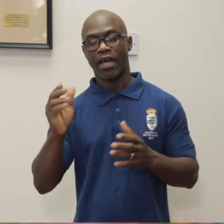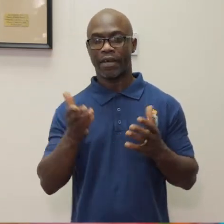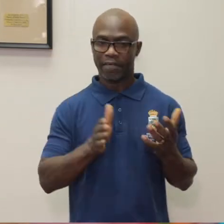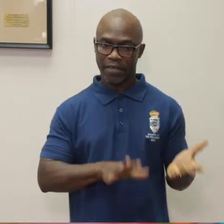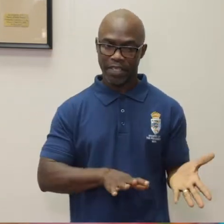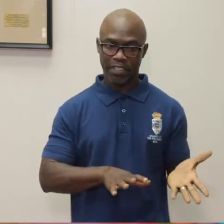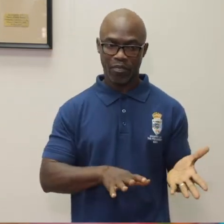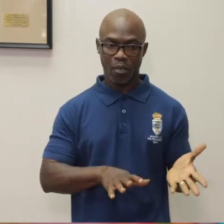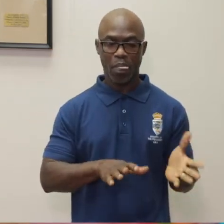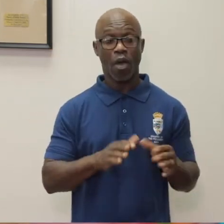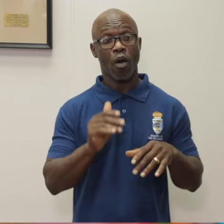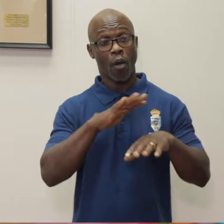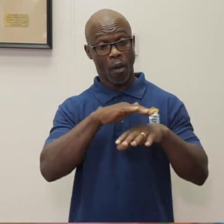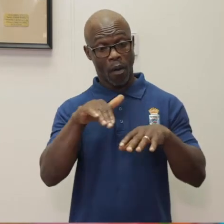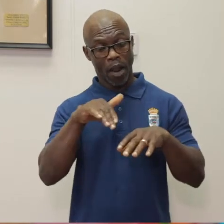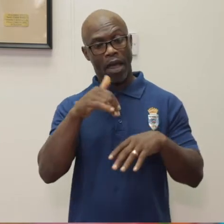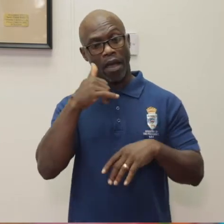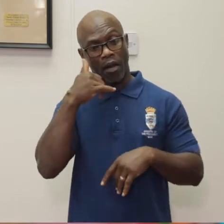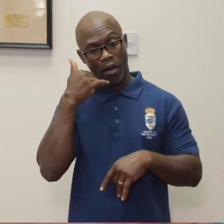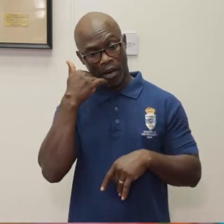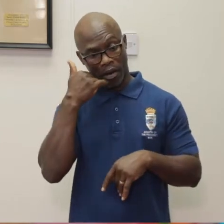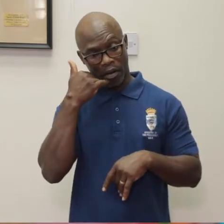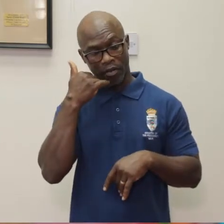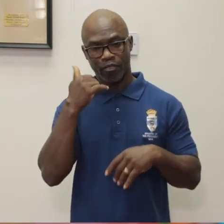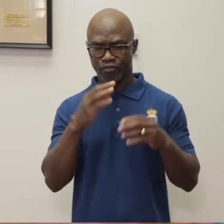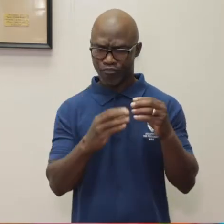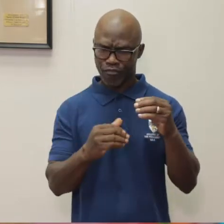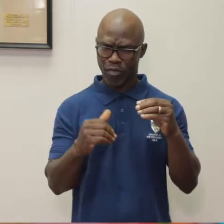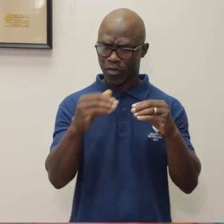Our hotline calls, which total